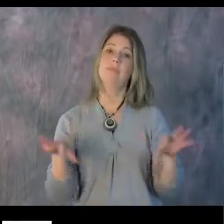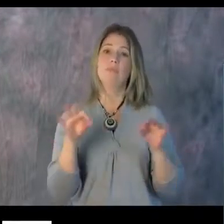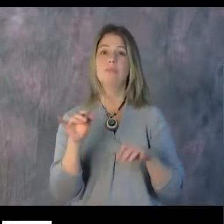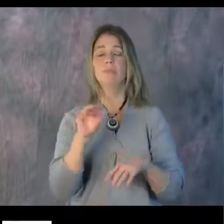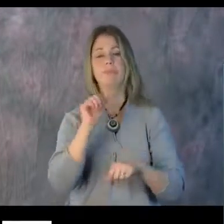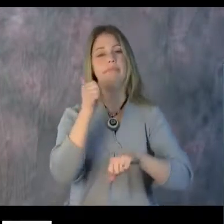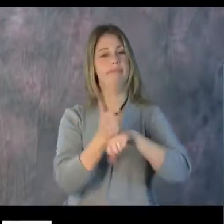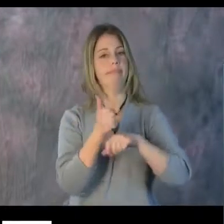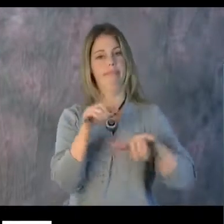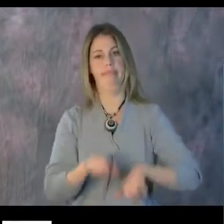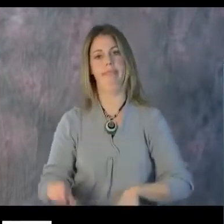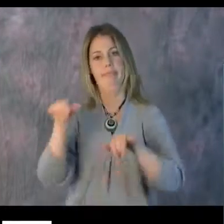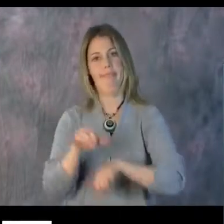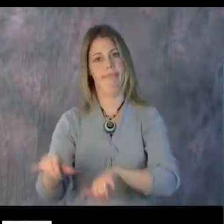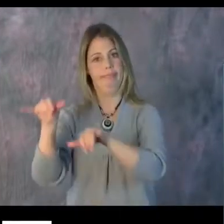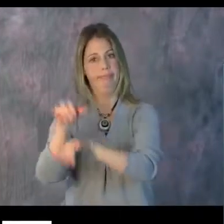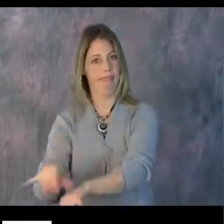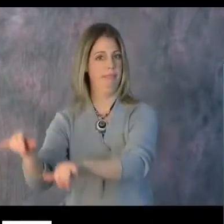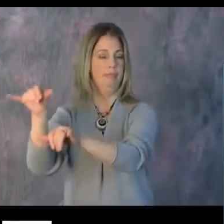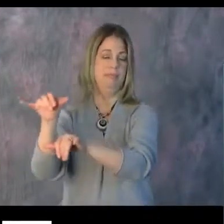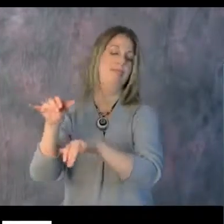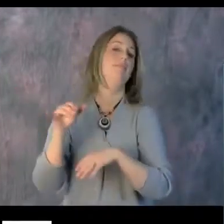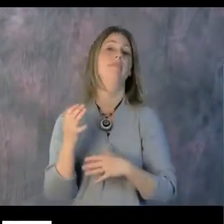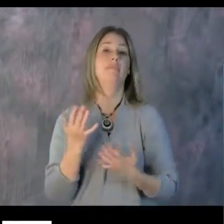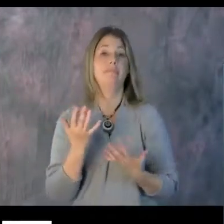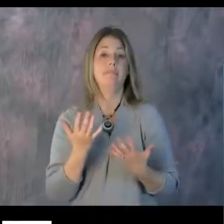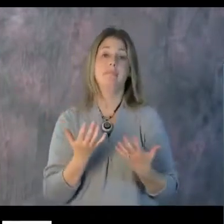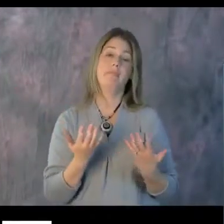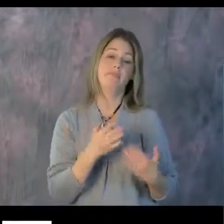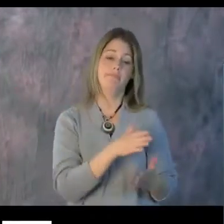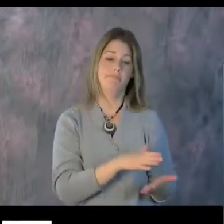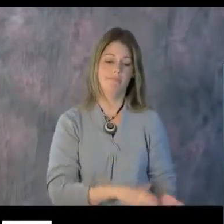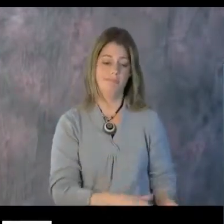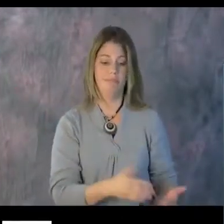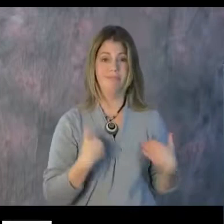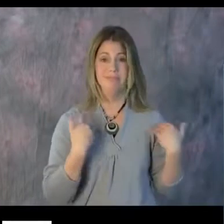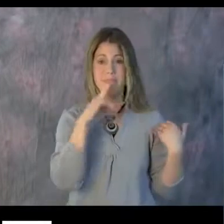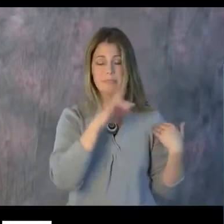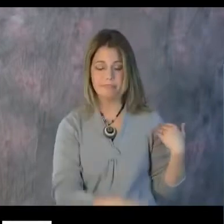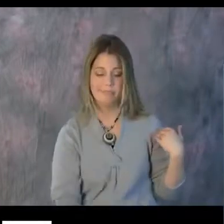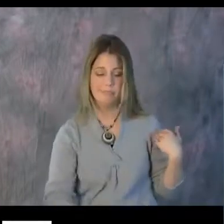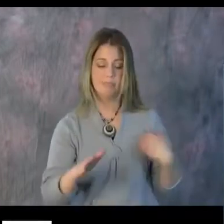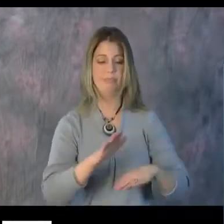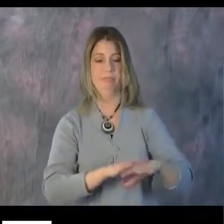fight. Really important that you set up a routine.